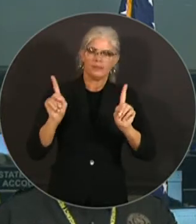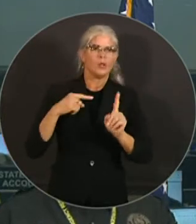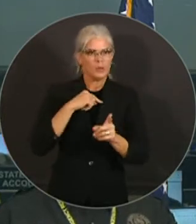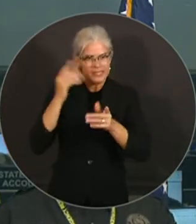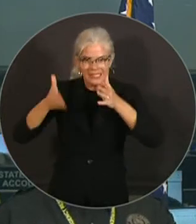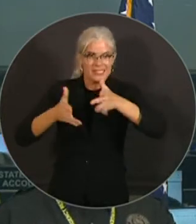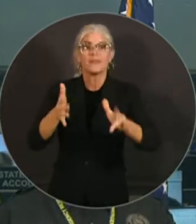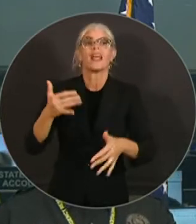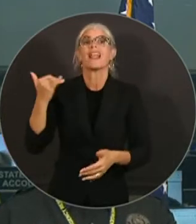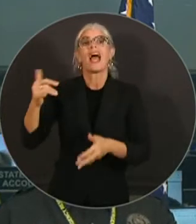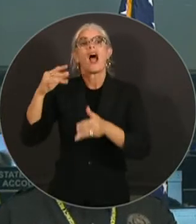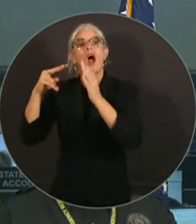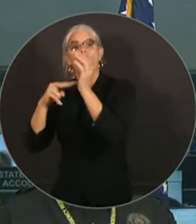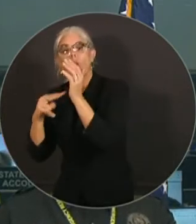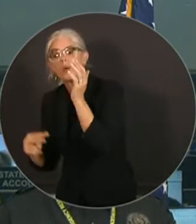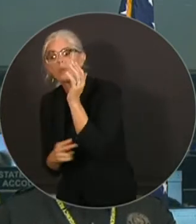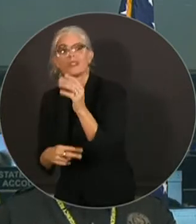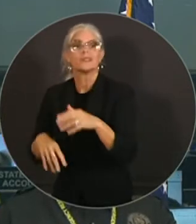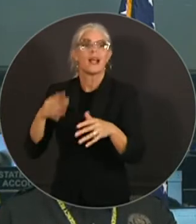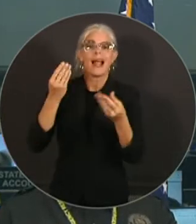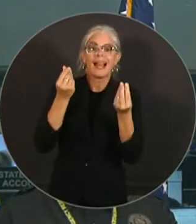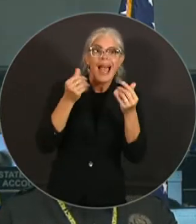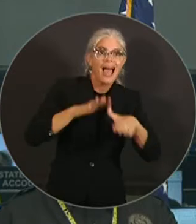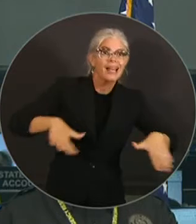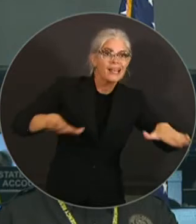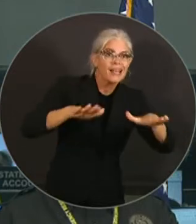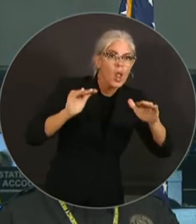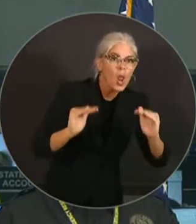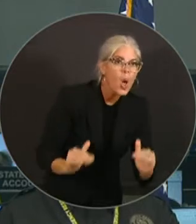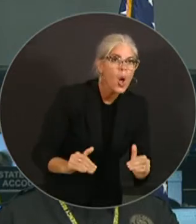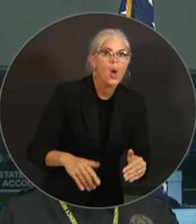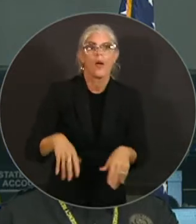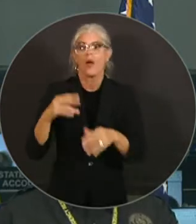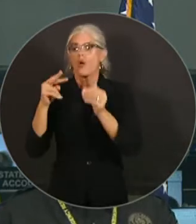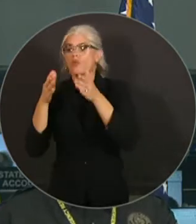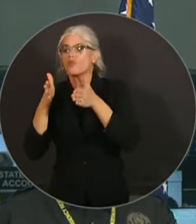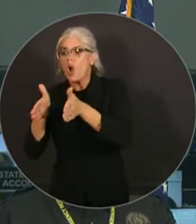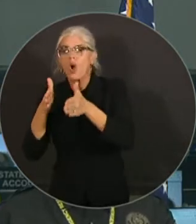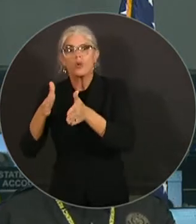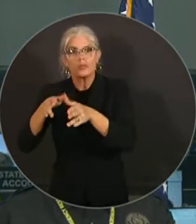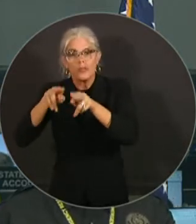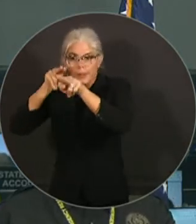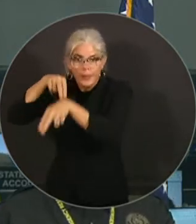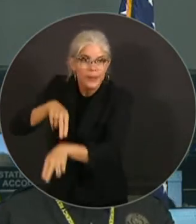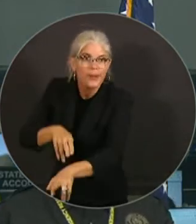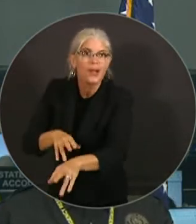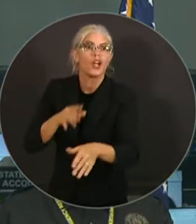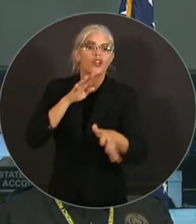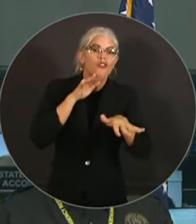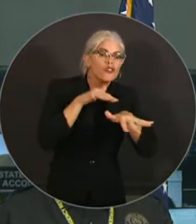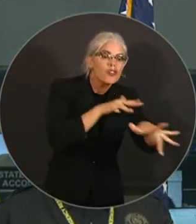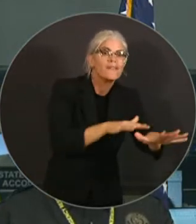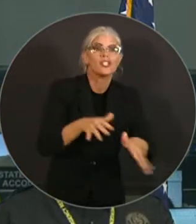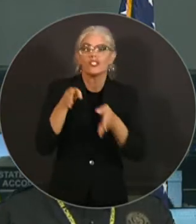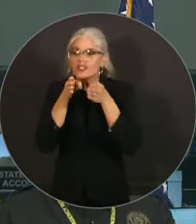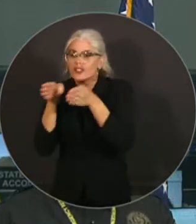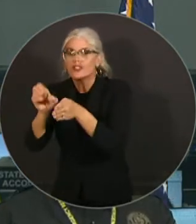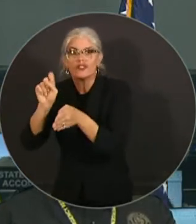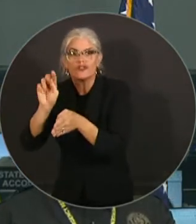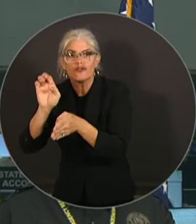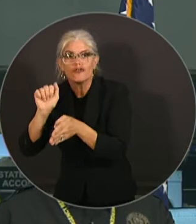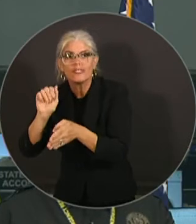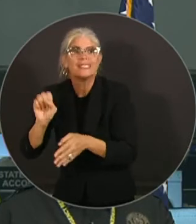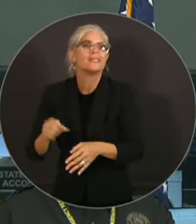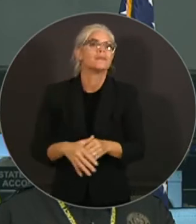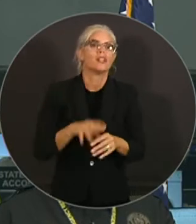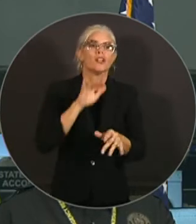low-lying roads in coastal areas, also bridges and low-lying roads on rivers, streams, creeks, inland. We're going to be paying very close attention to